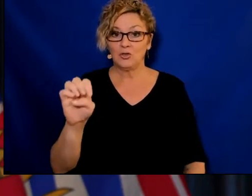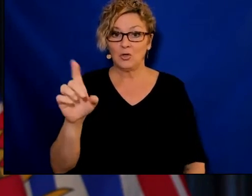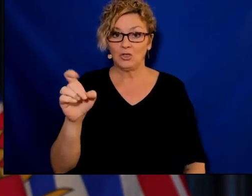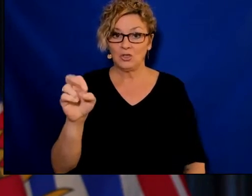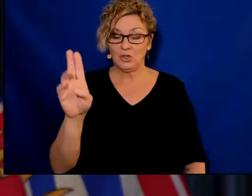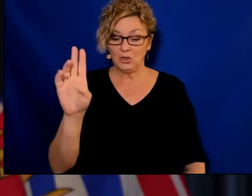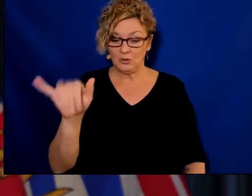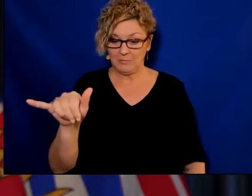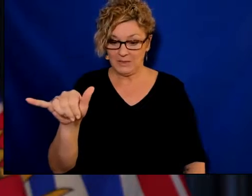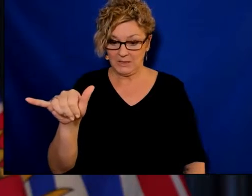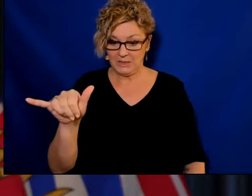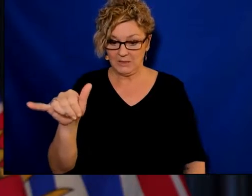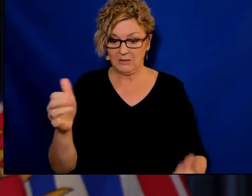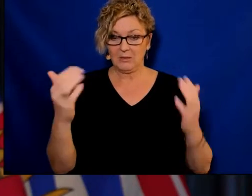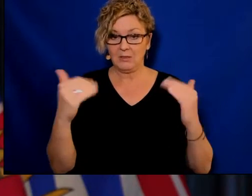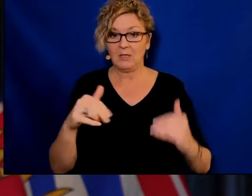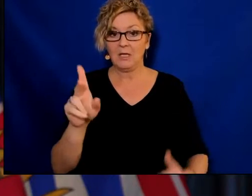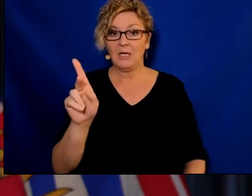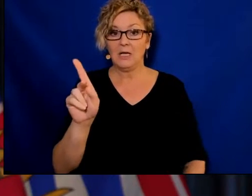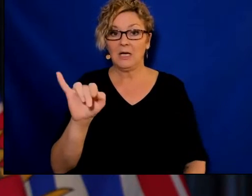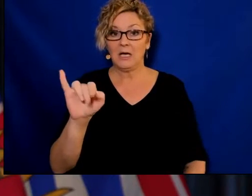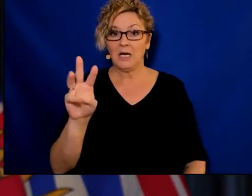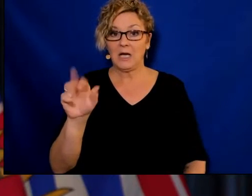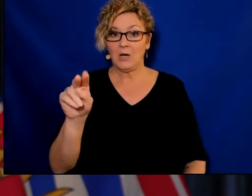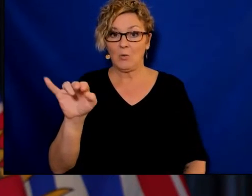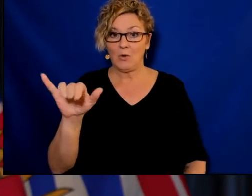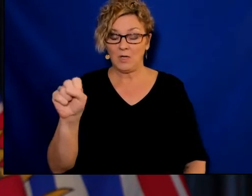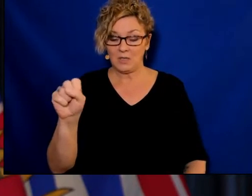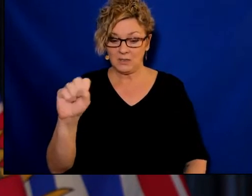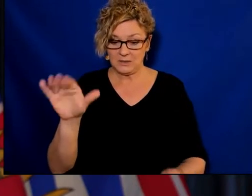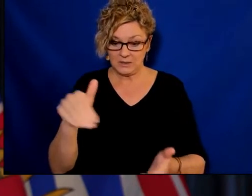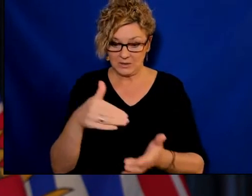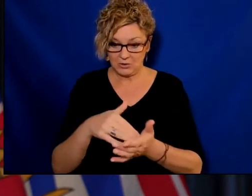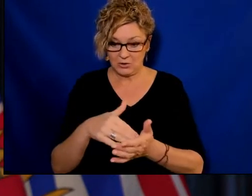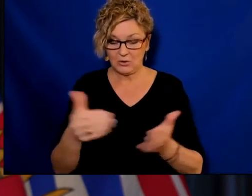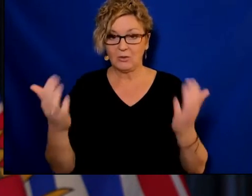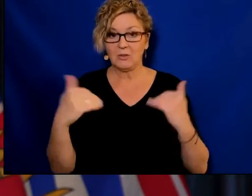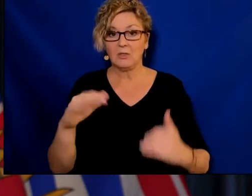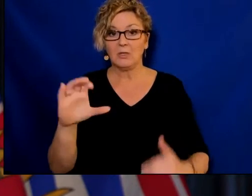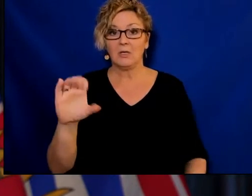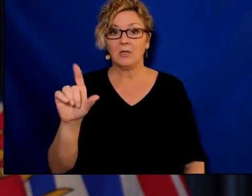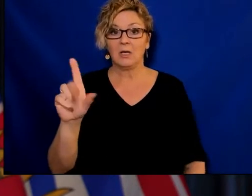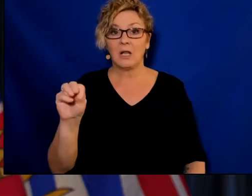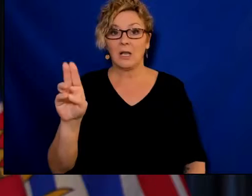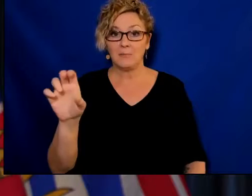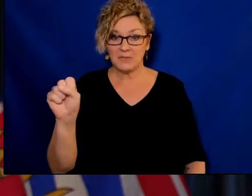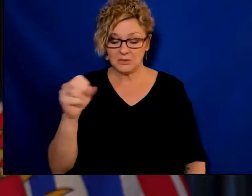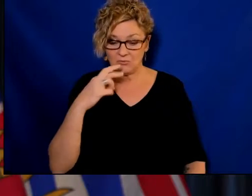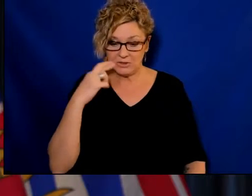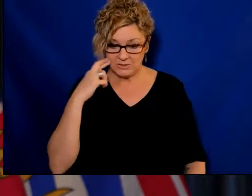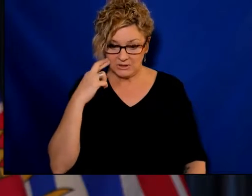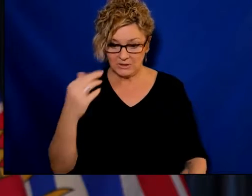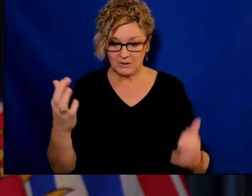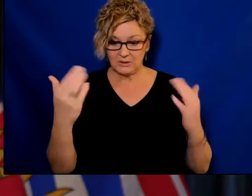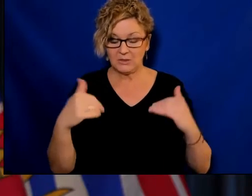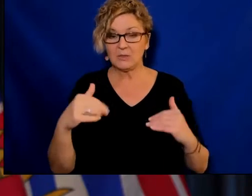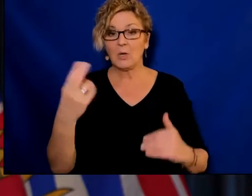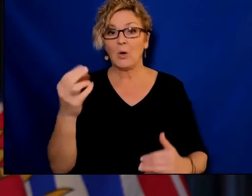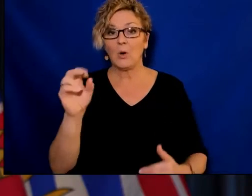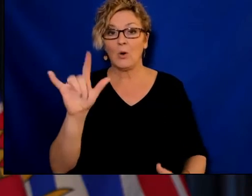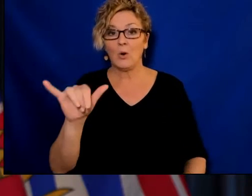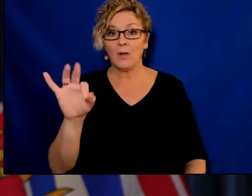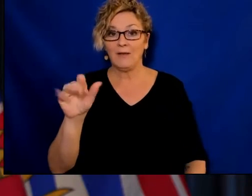Assisted Living Center, the Village by the Station, Hamlets at West Side, and Burnaby Hospital.